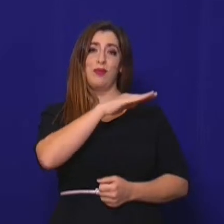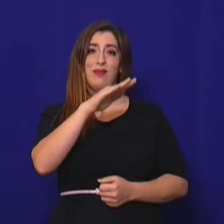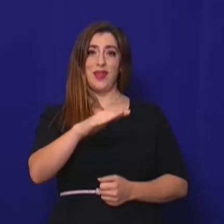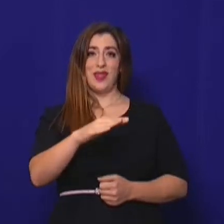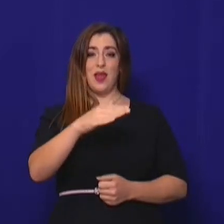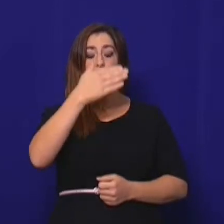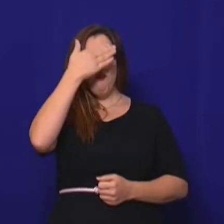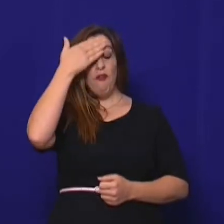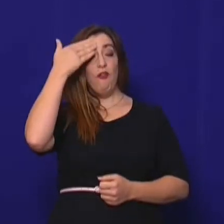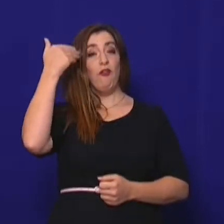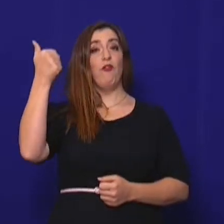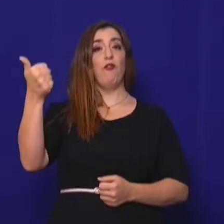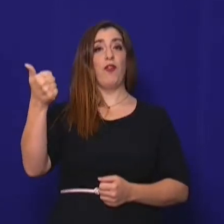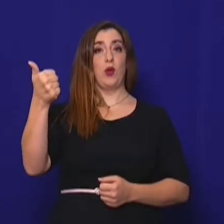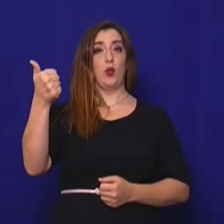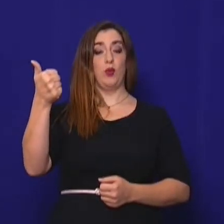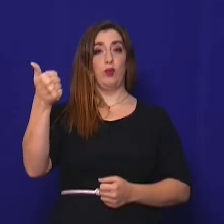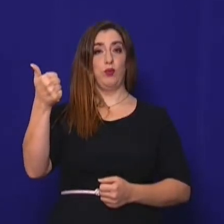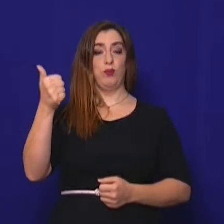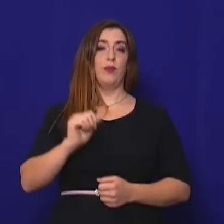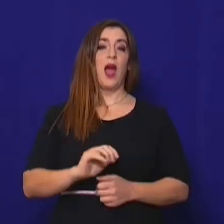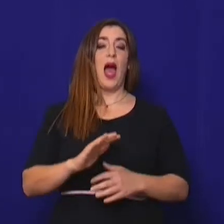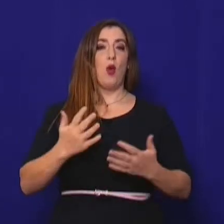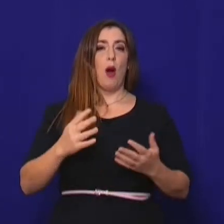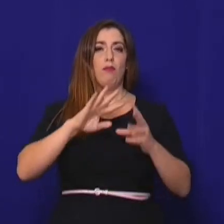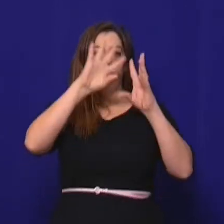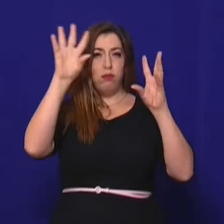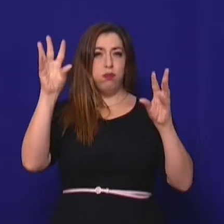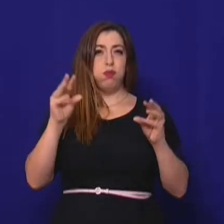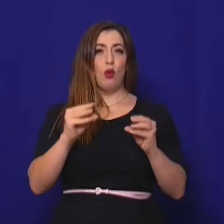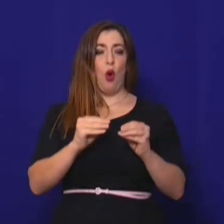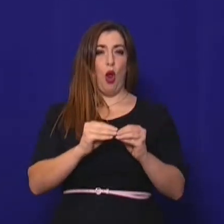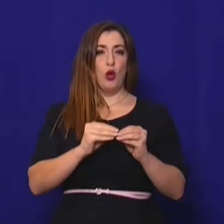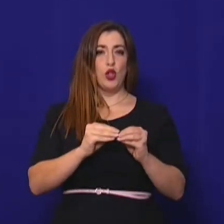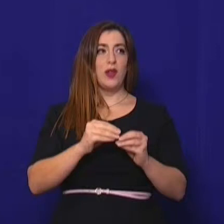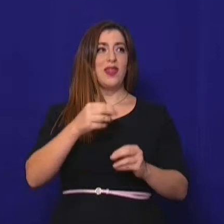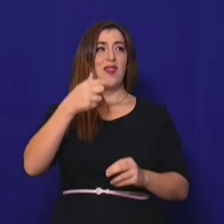li fiequ issa sa mill-bidu tal-pandemija hija ta'